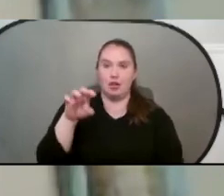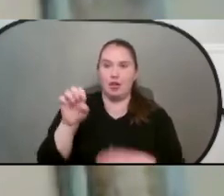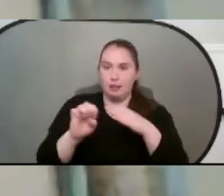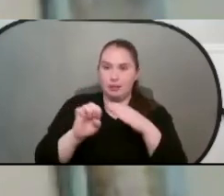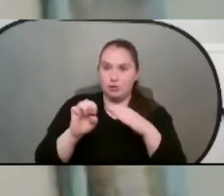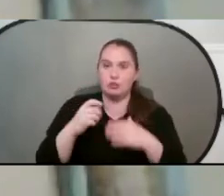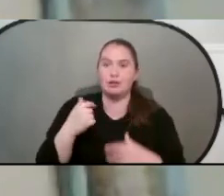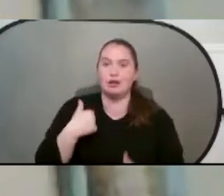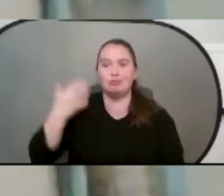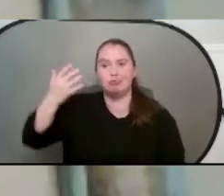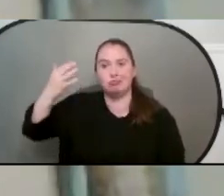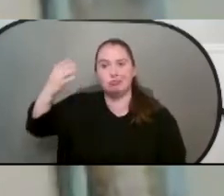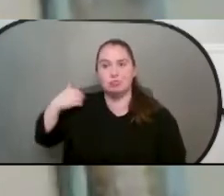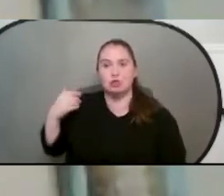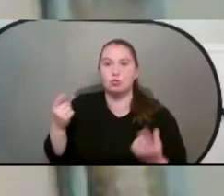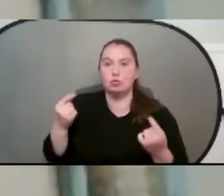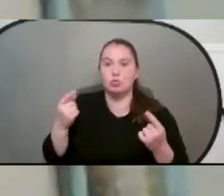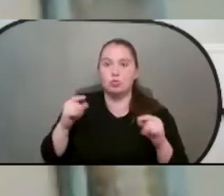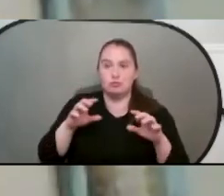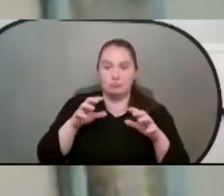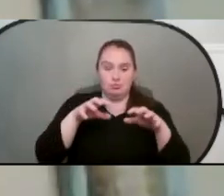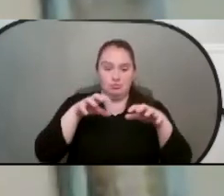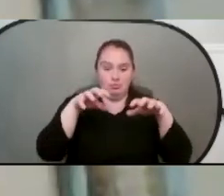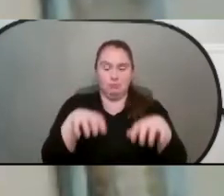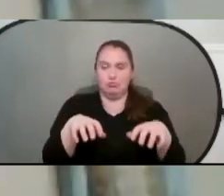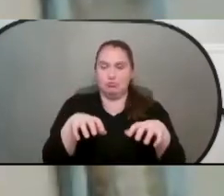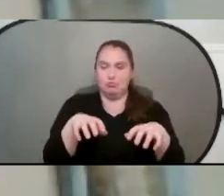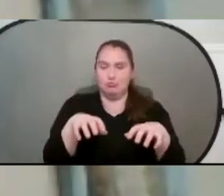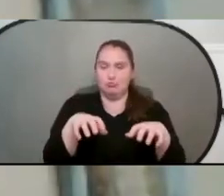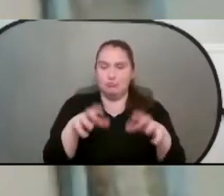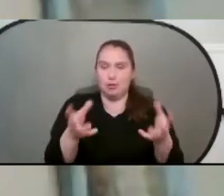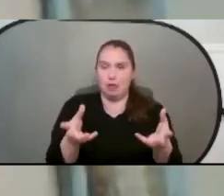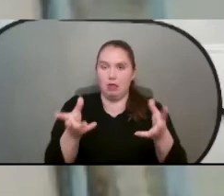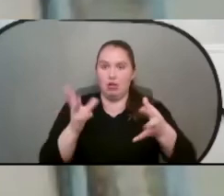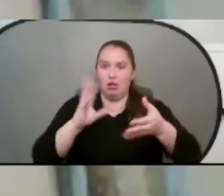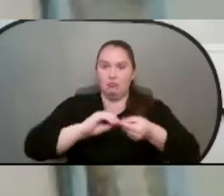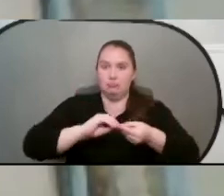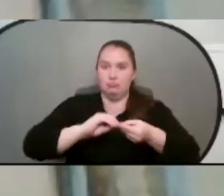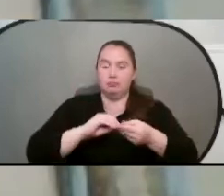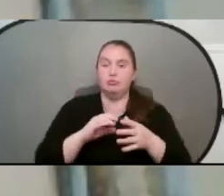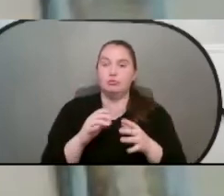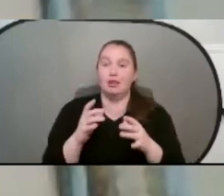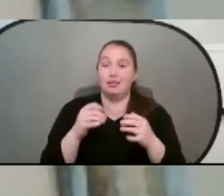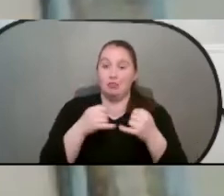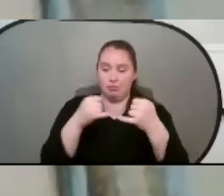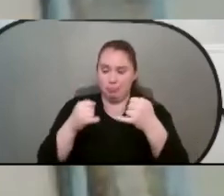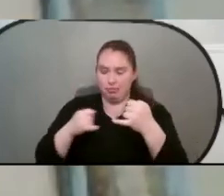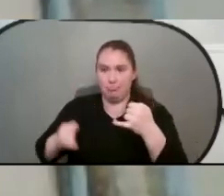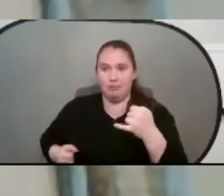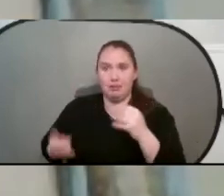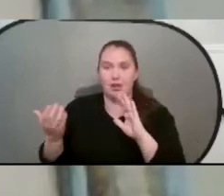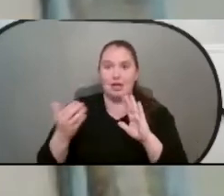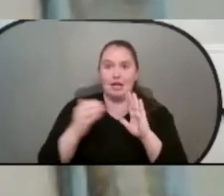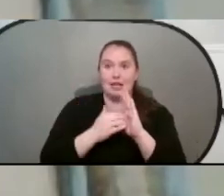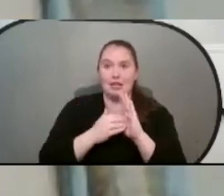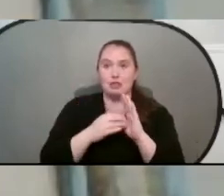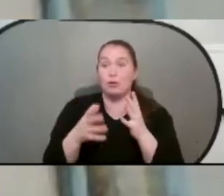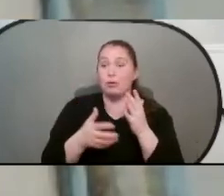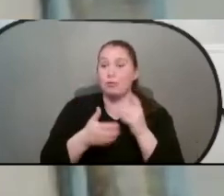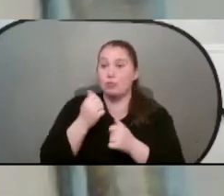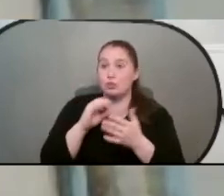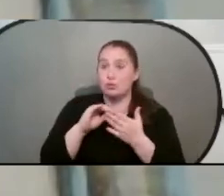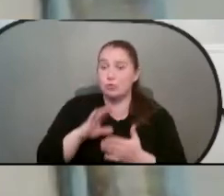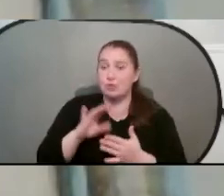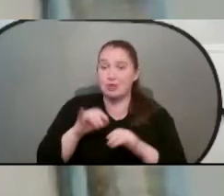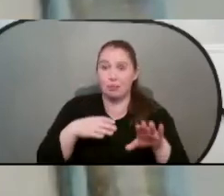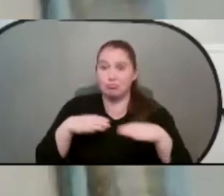back when we, when we consolidated, they redrew the lines to where most of the kids that could possibly